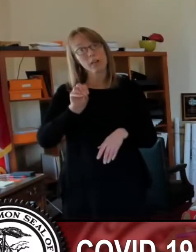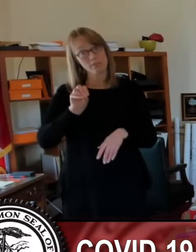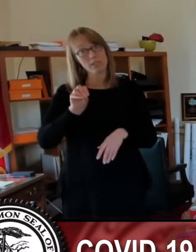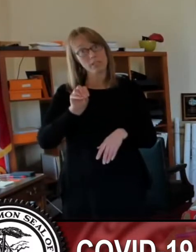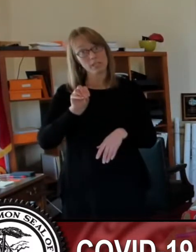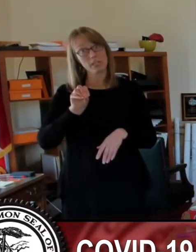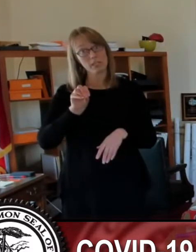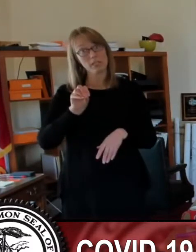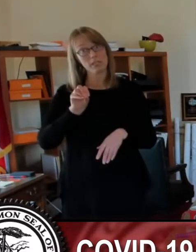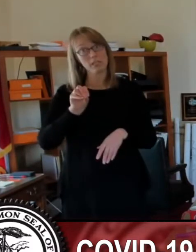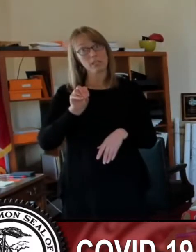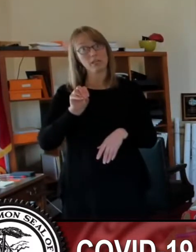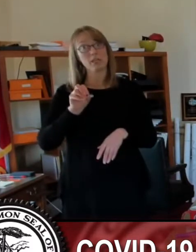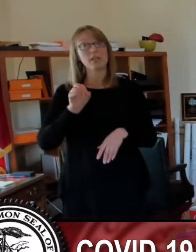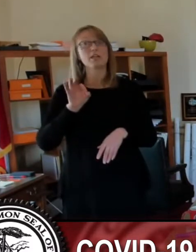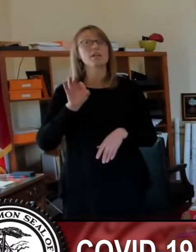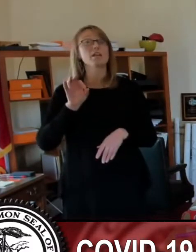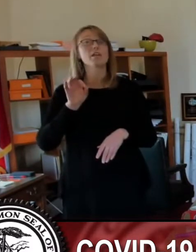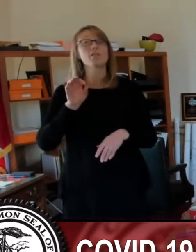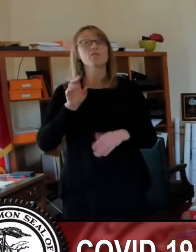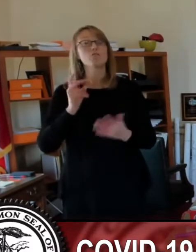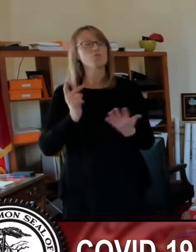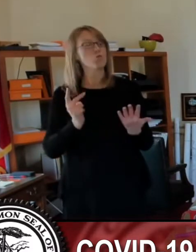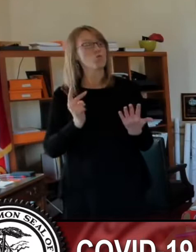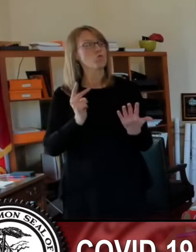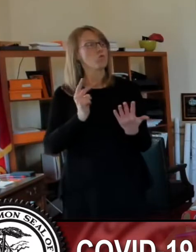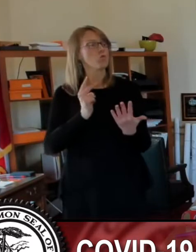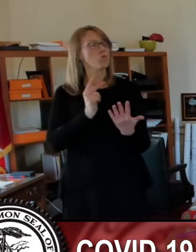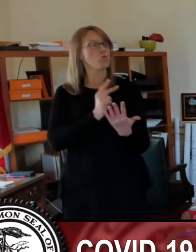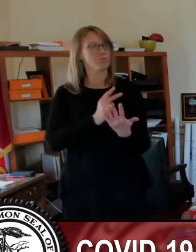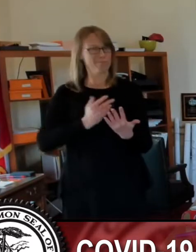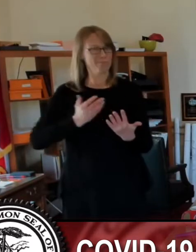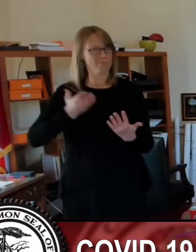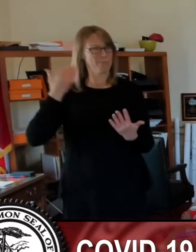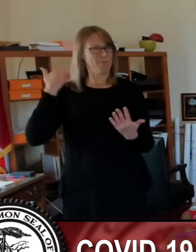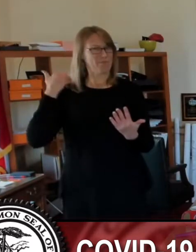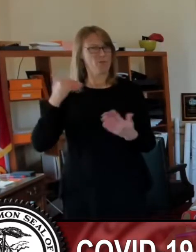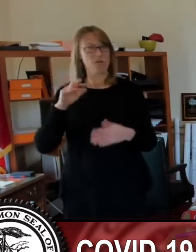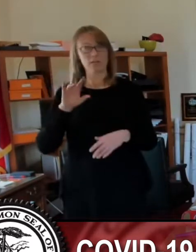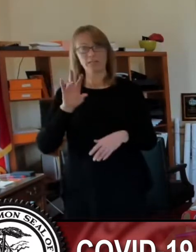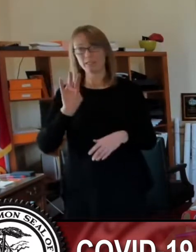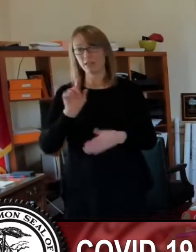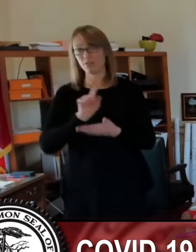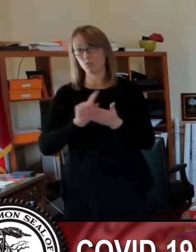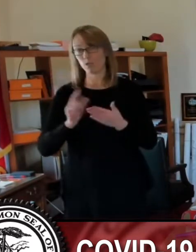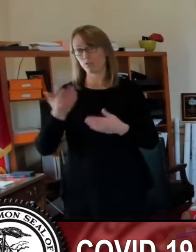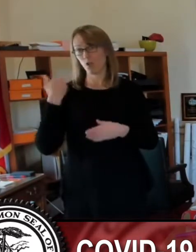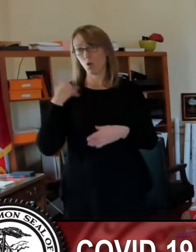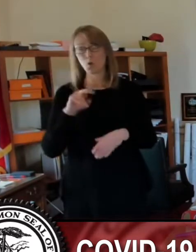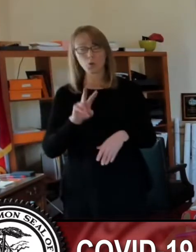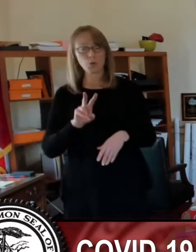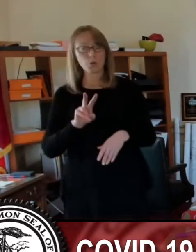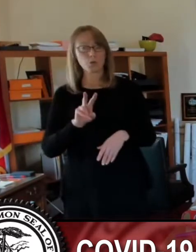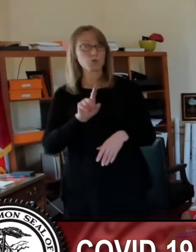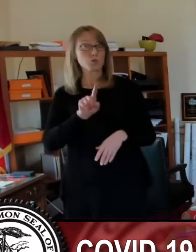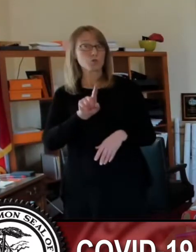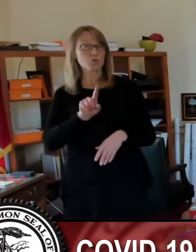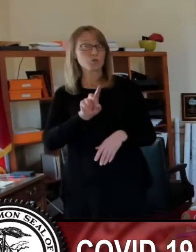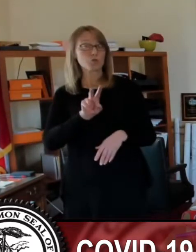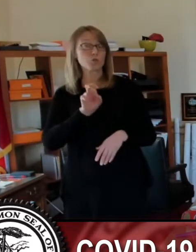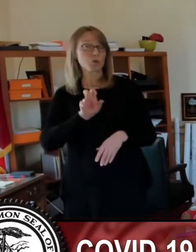you go back to the lowest week that we had was just 7 weeks ago, where we had 203 cases reported in 1